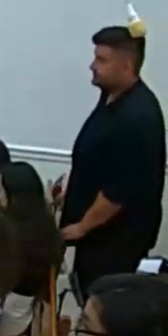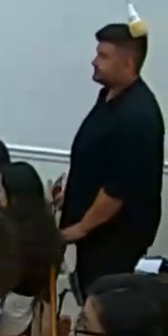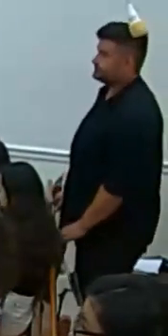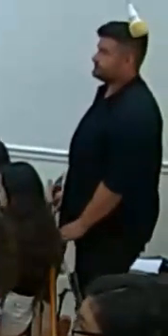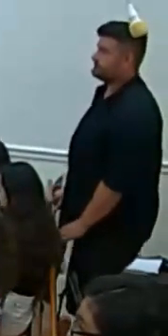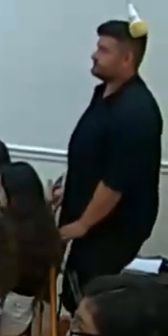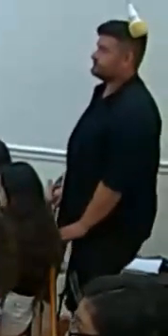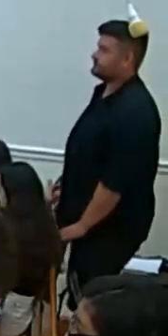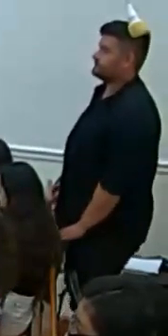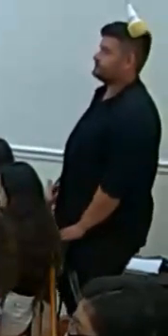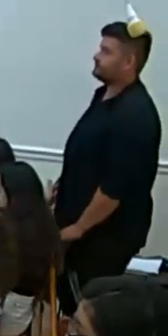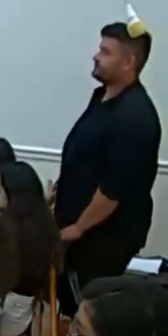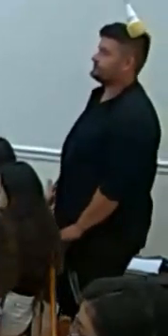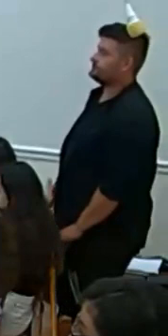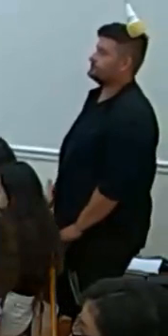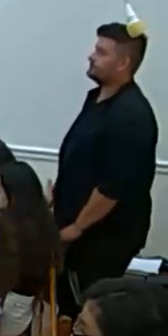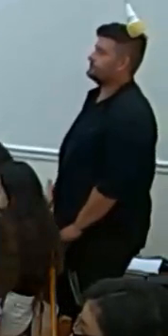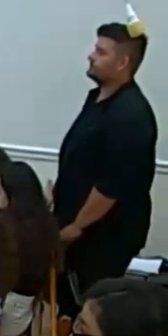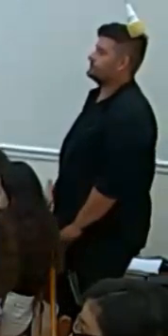Amen. Glory to Jesus.